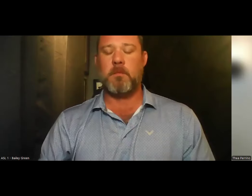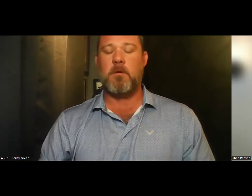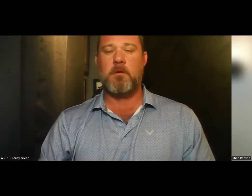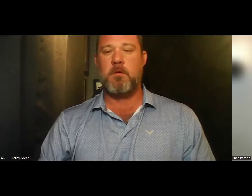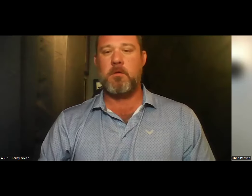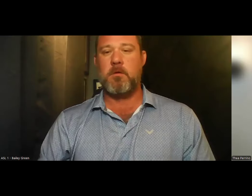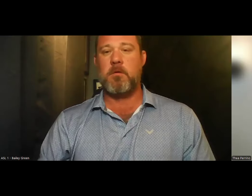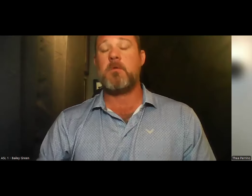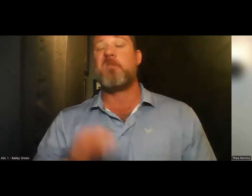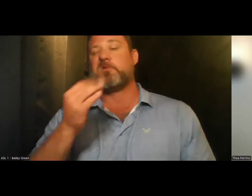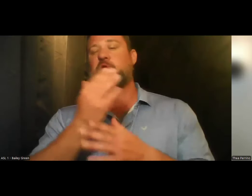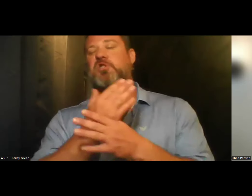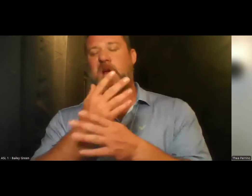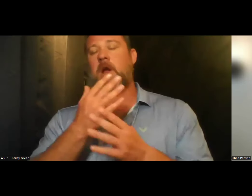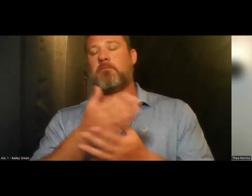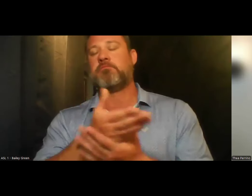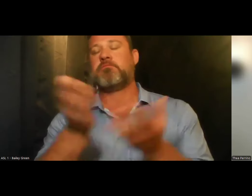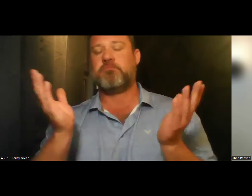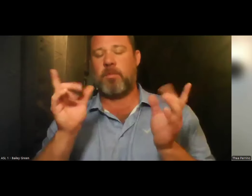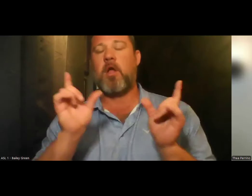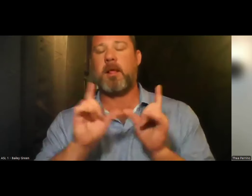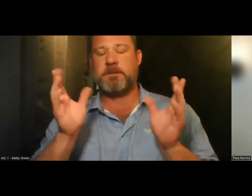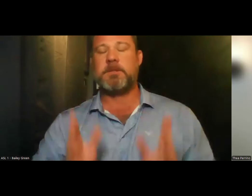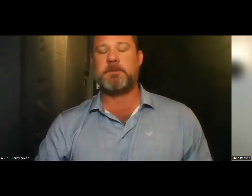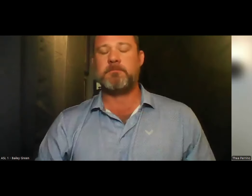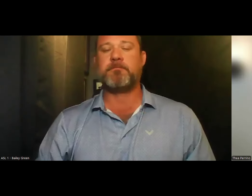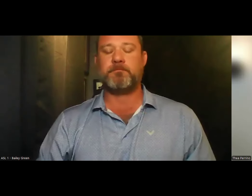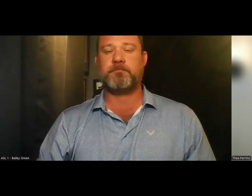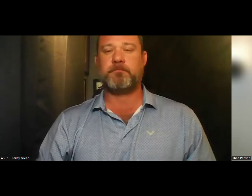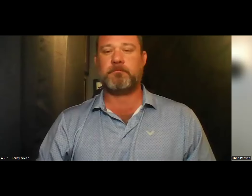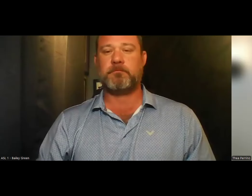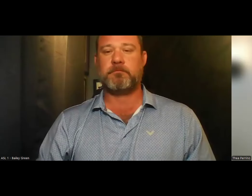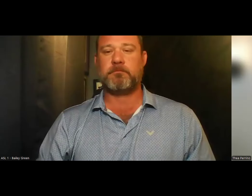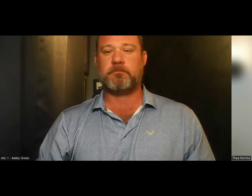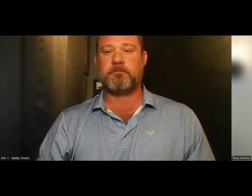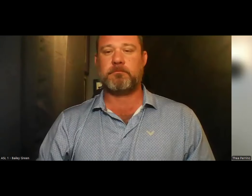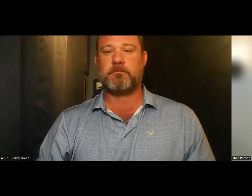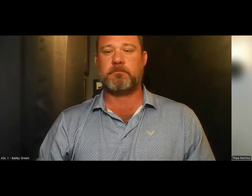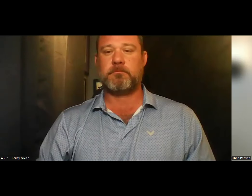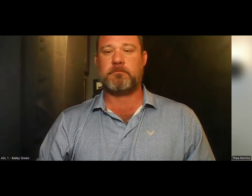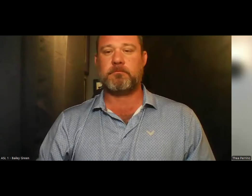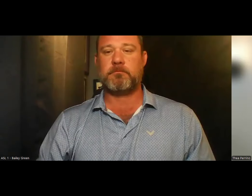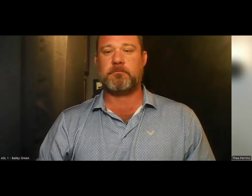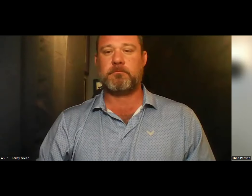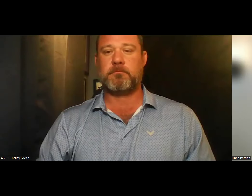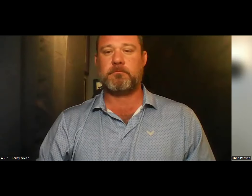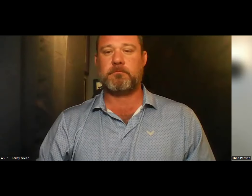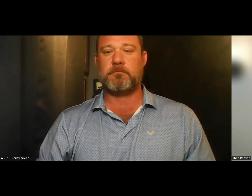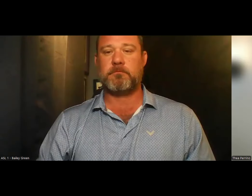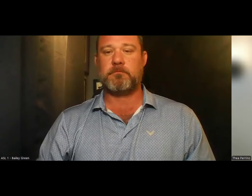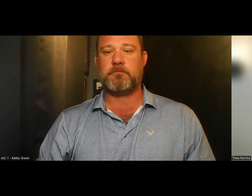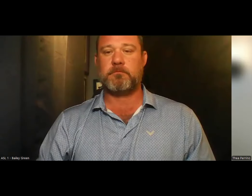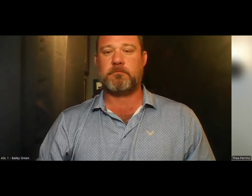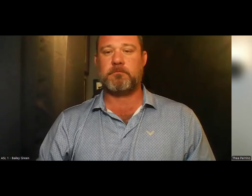also shared with our field and our licensees. And then finally, additionally,